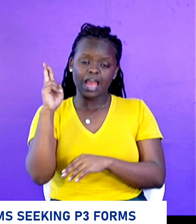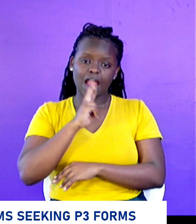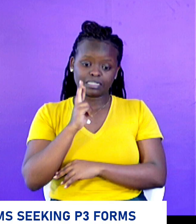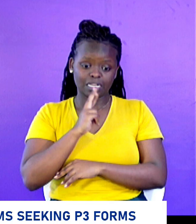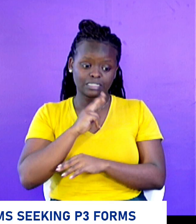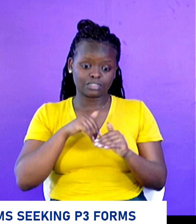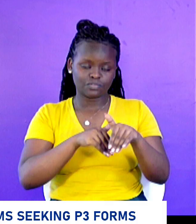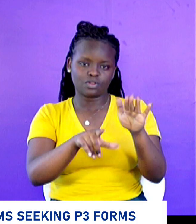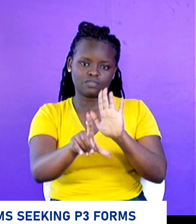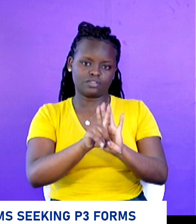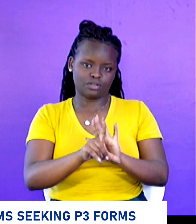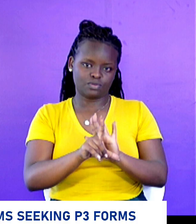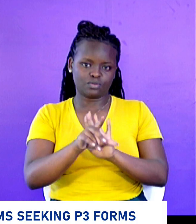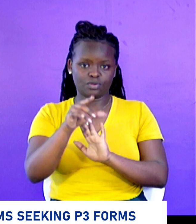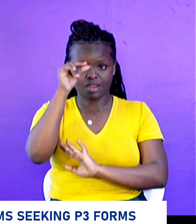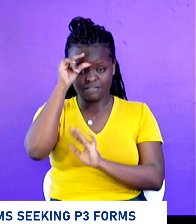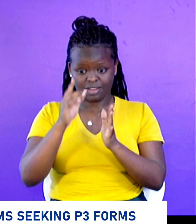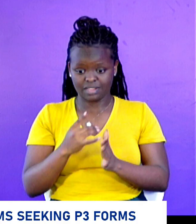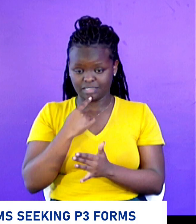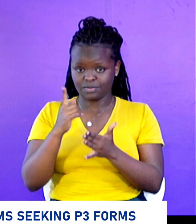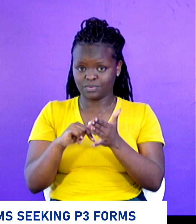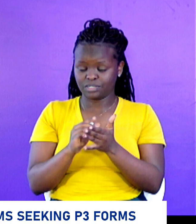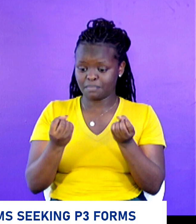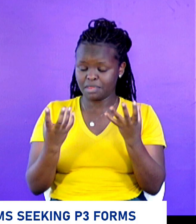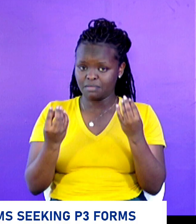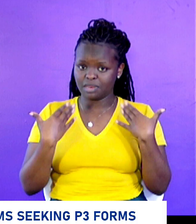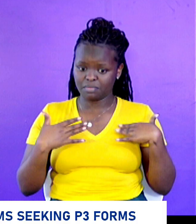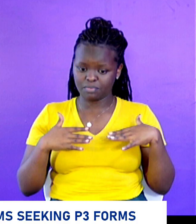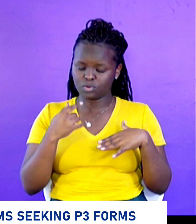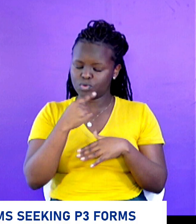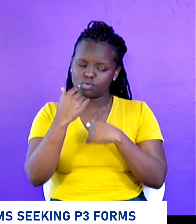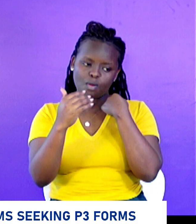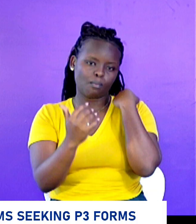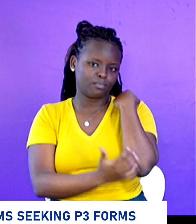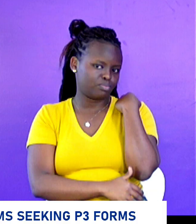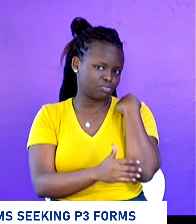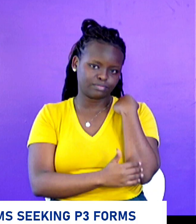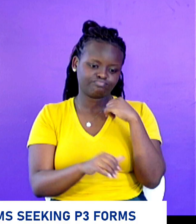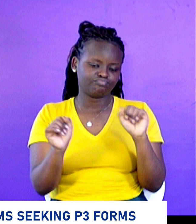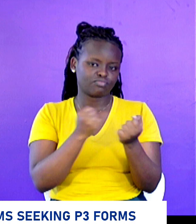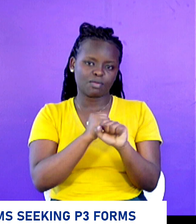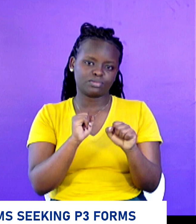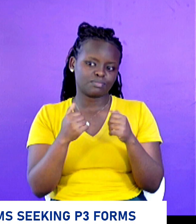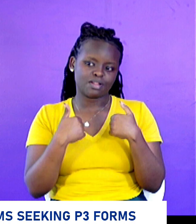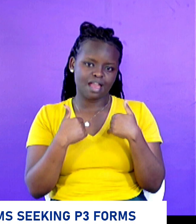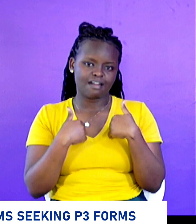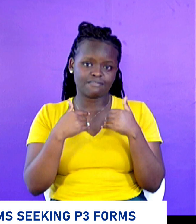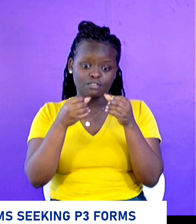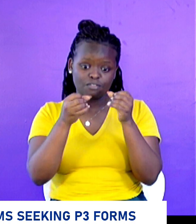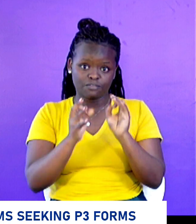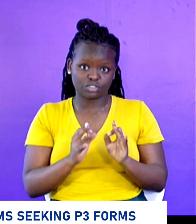law. Governor Rotich noted that many survivors are poor and could not afford an official